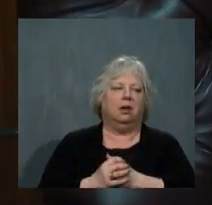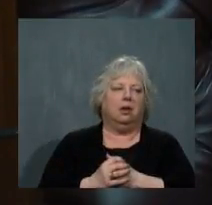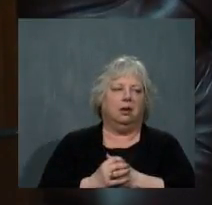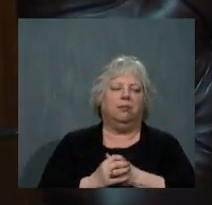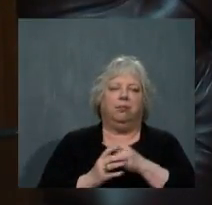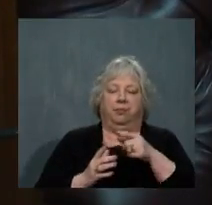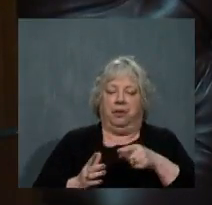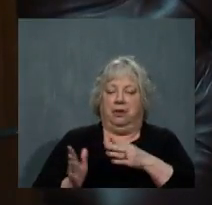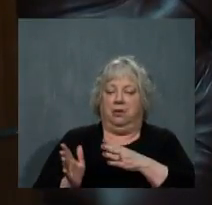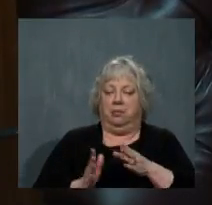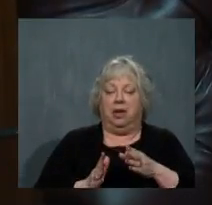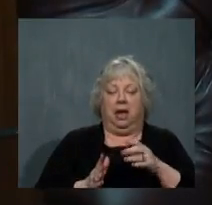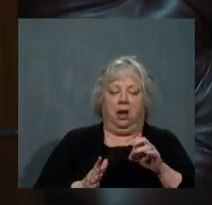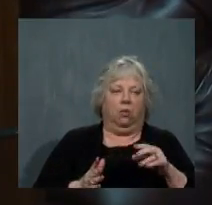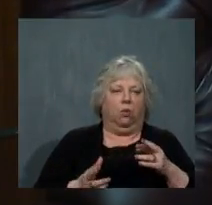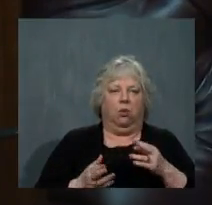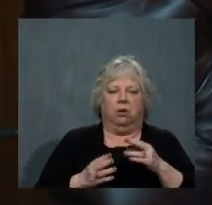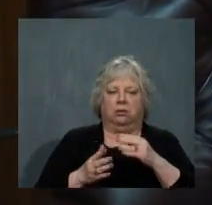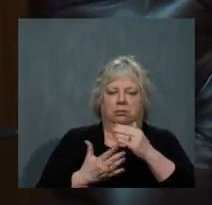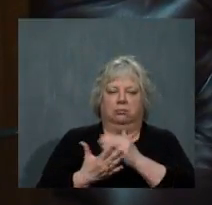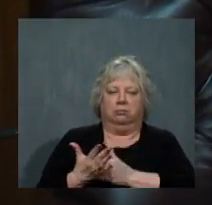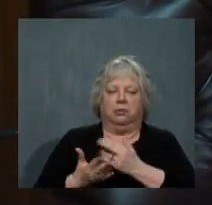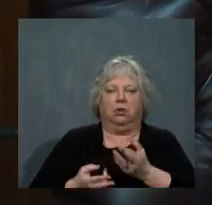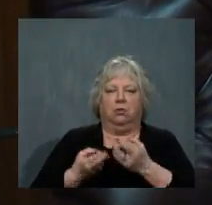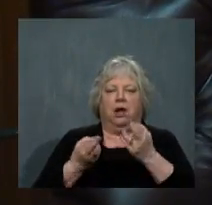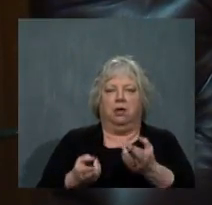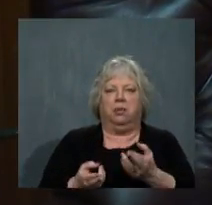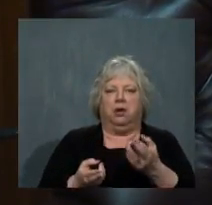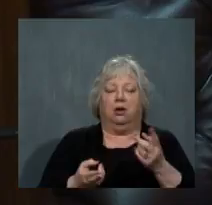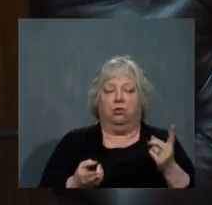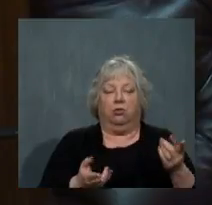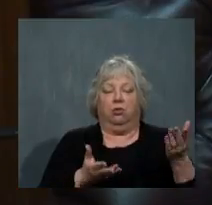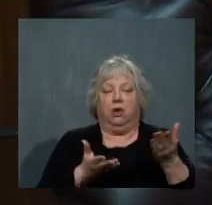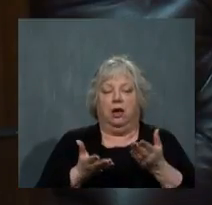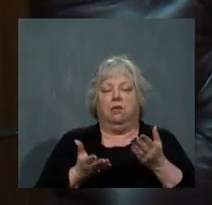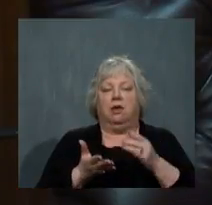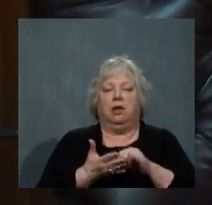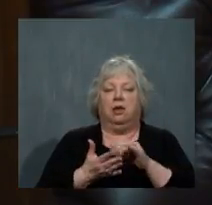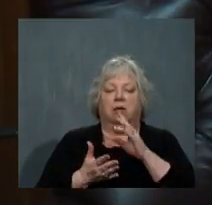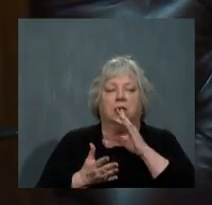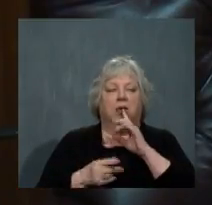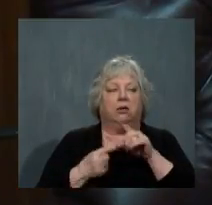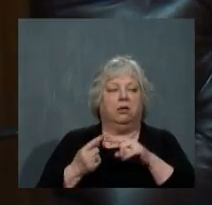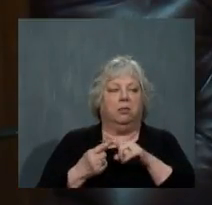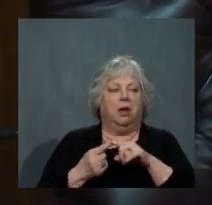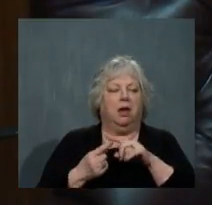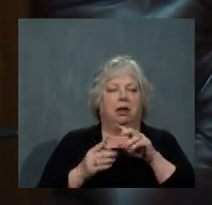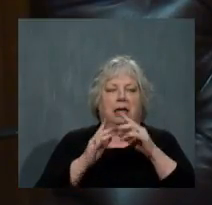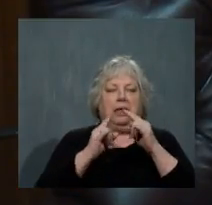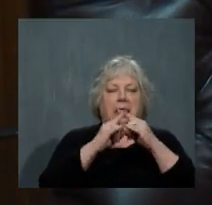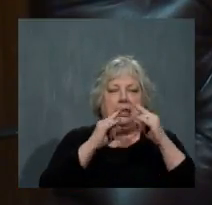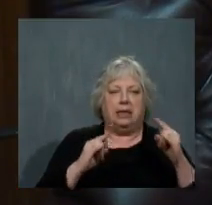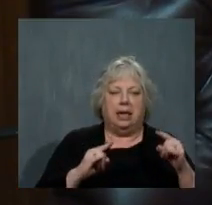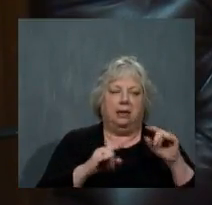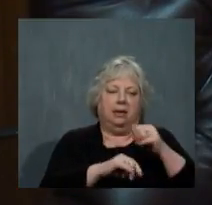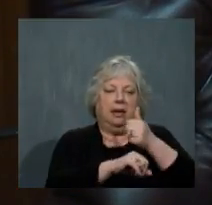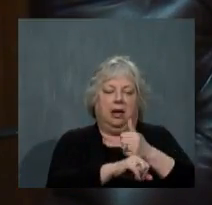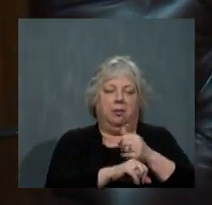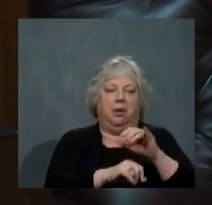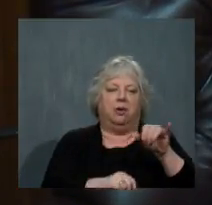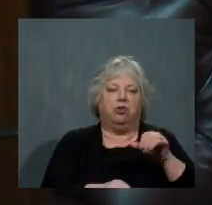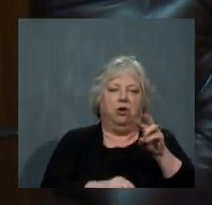This plan that we have, or this recommendation that you presented to us, it talks about a 10 at Jericho Way, and it talks about